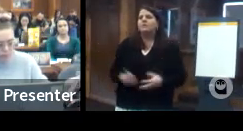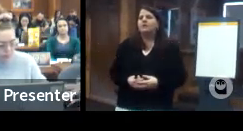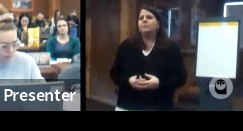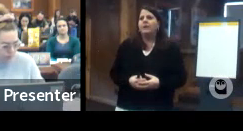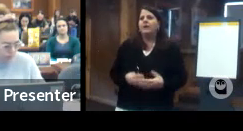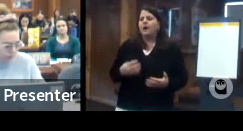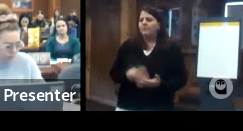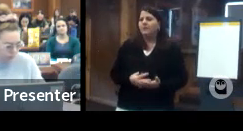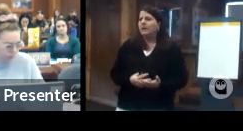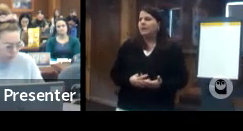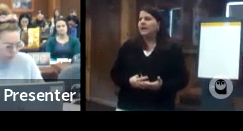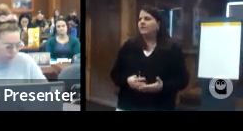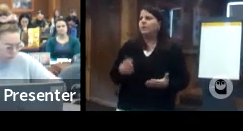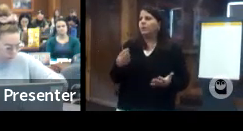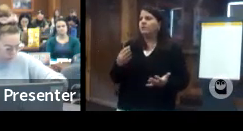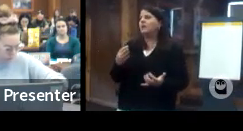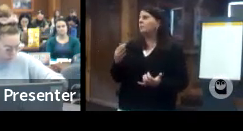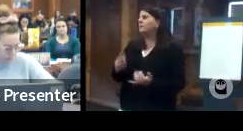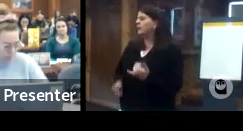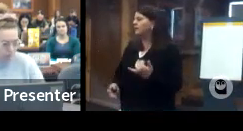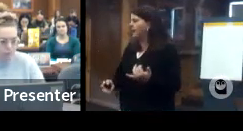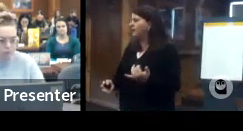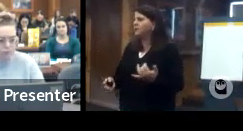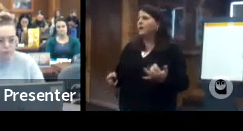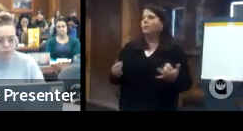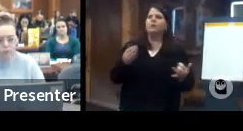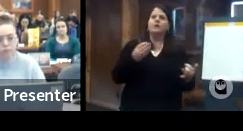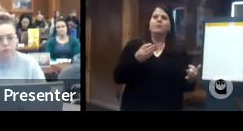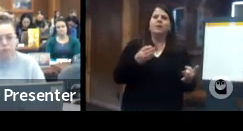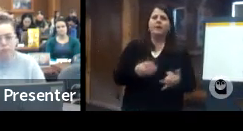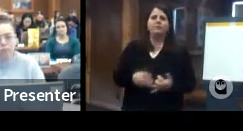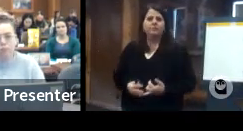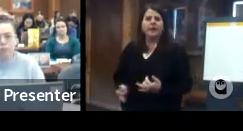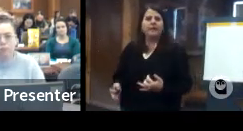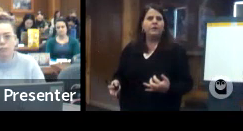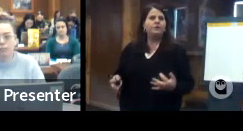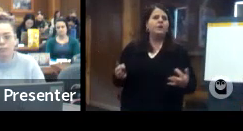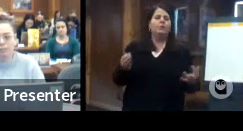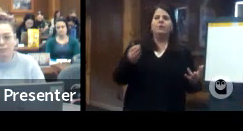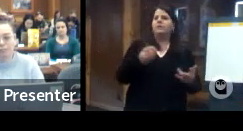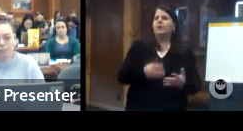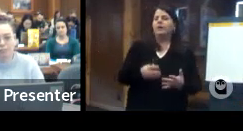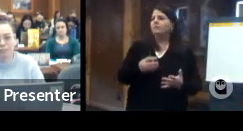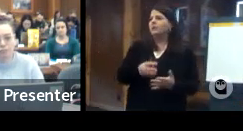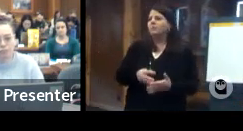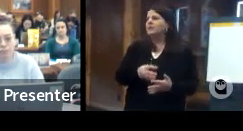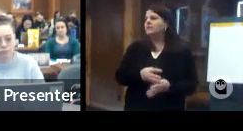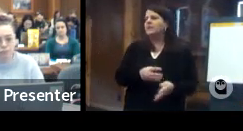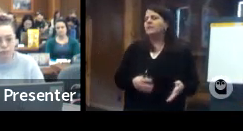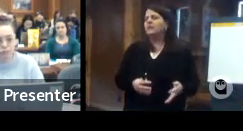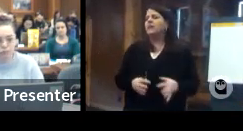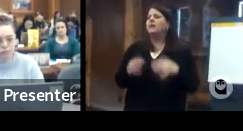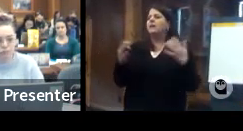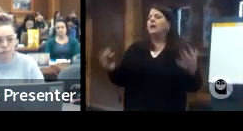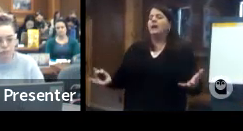exactly specifically, but I'm going to tell my expert, we're going to talk about the cycle of violence, we're going to talk about counterintuitive behaviors, we're going to talk about, you know, B,